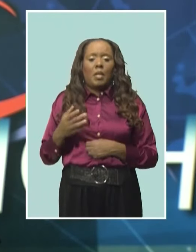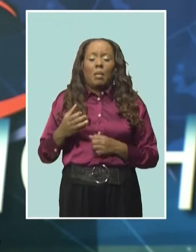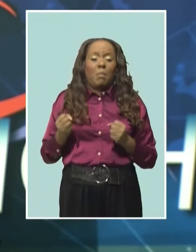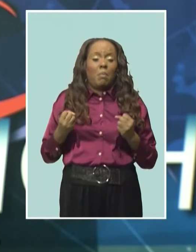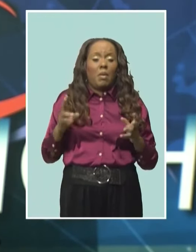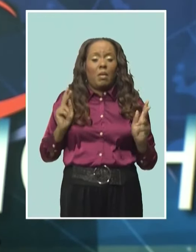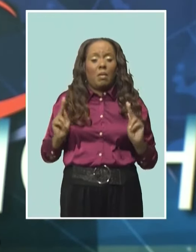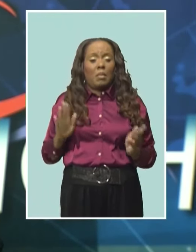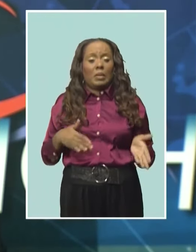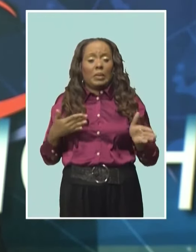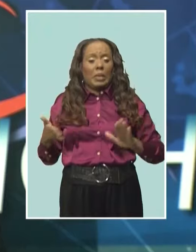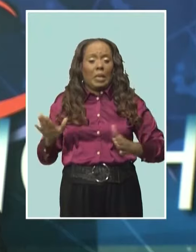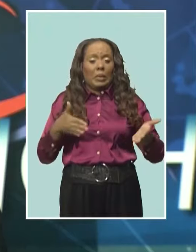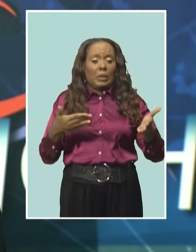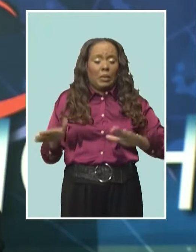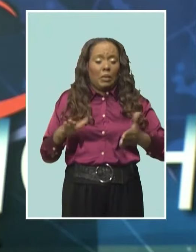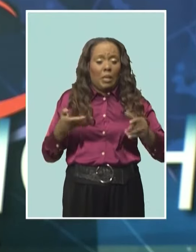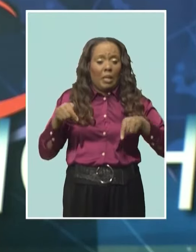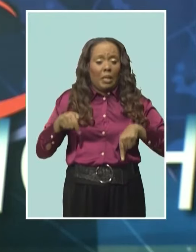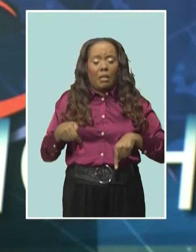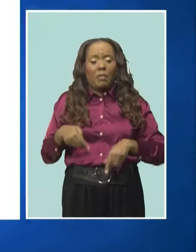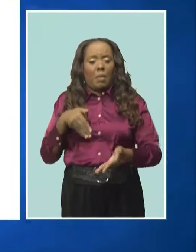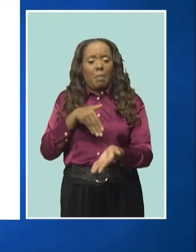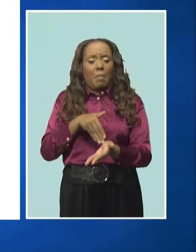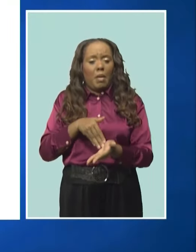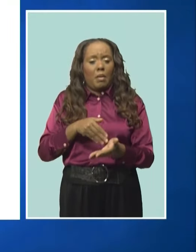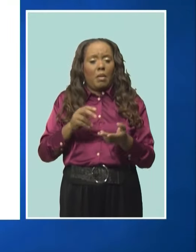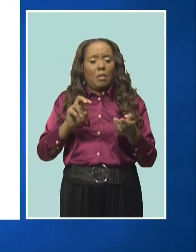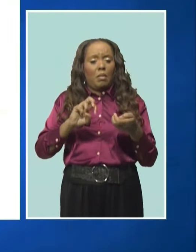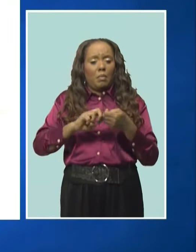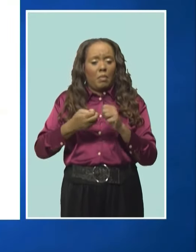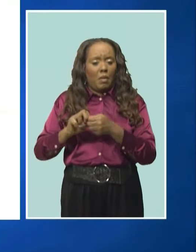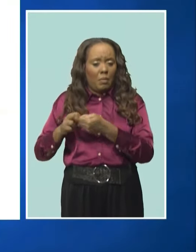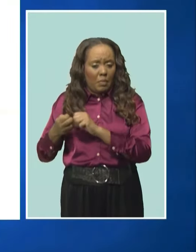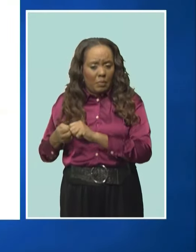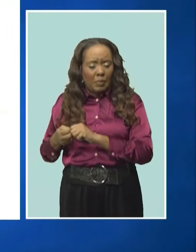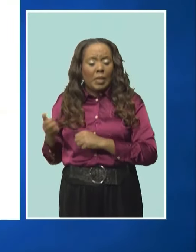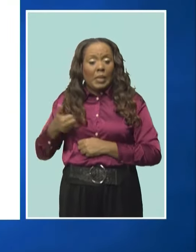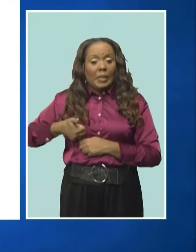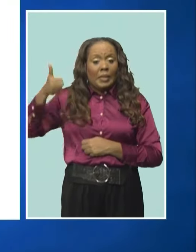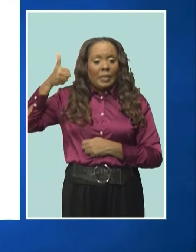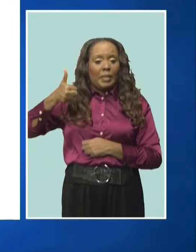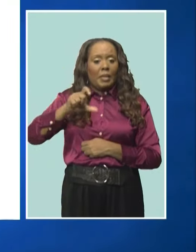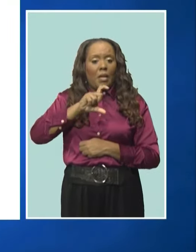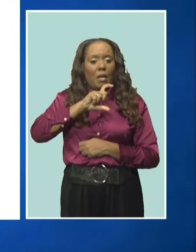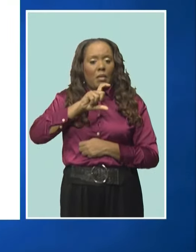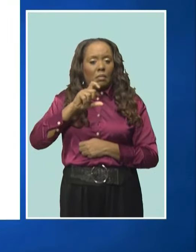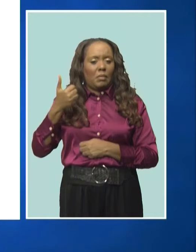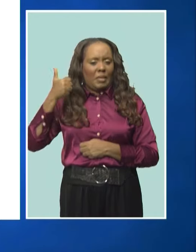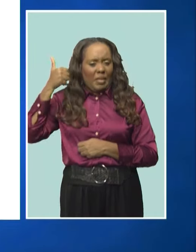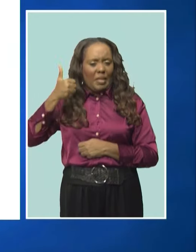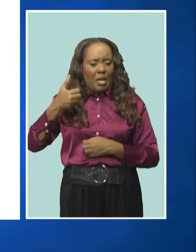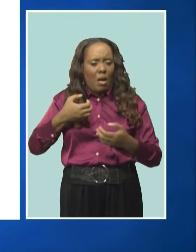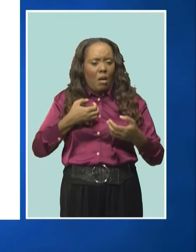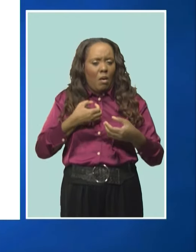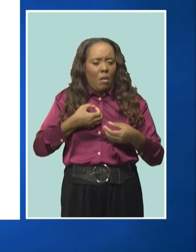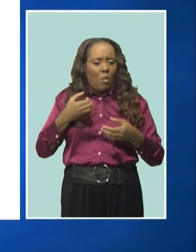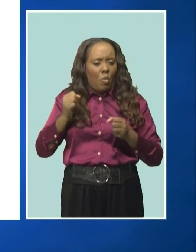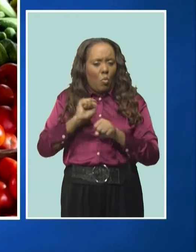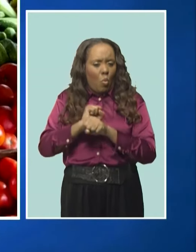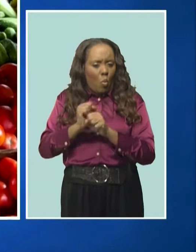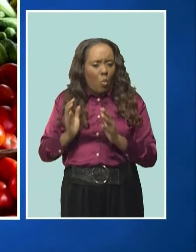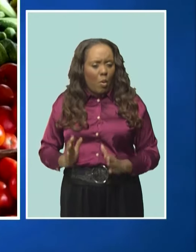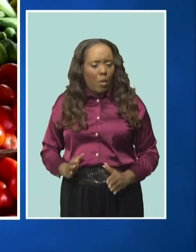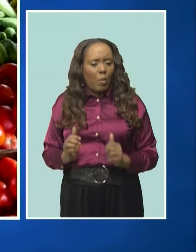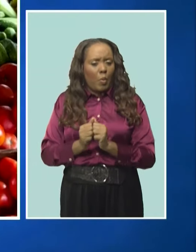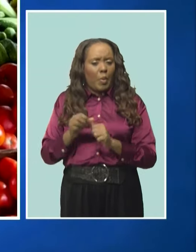dying from these medical issues. These figures have been disclosed by Senior Officer of Health in the Ministry of Health with responsibility for